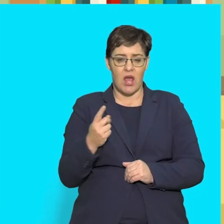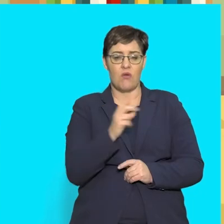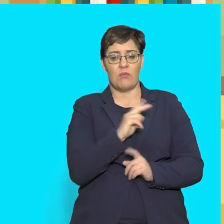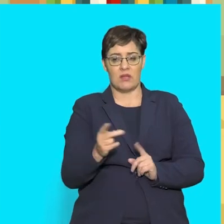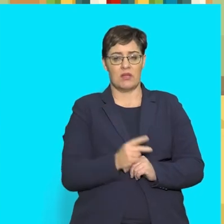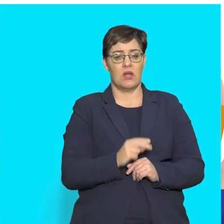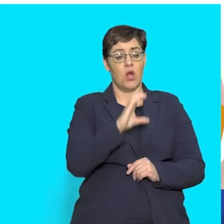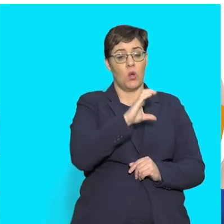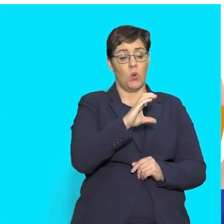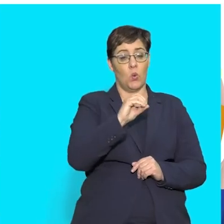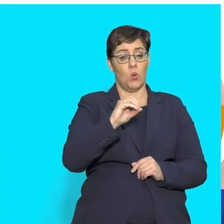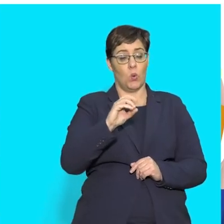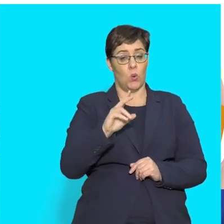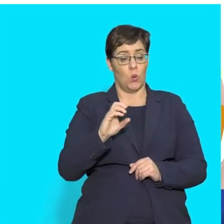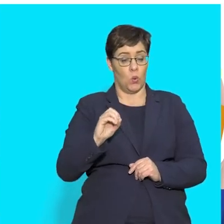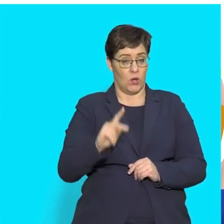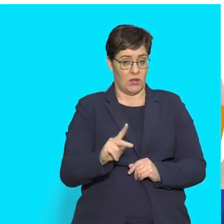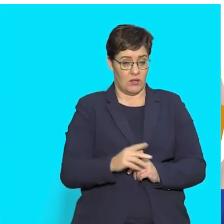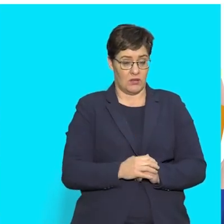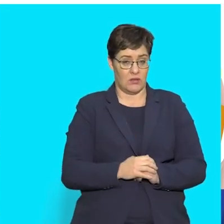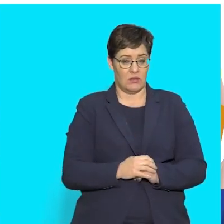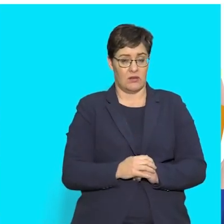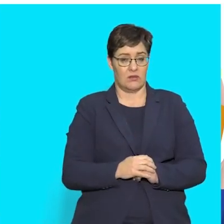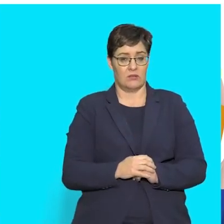each word. Cook,